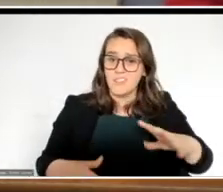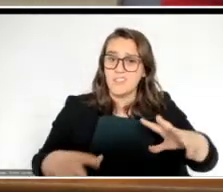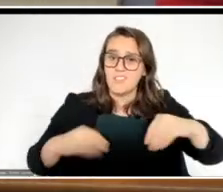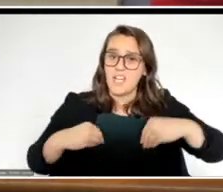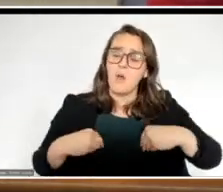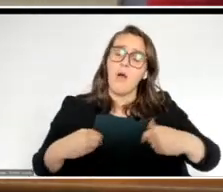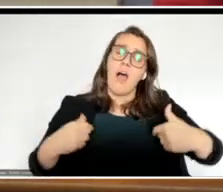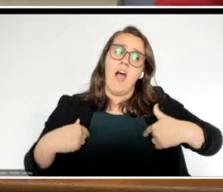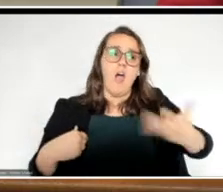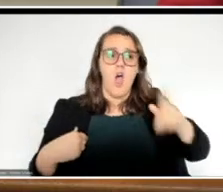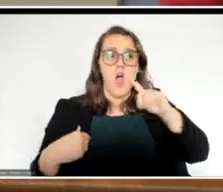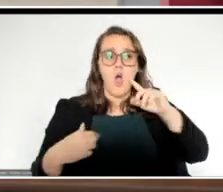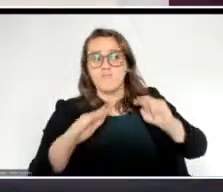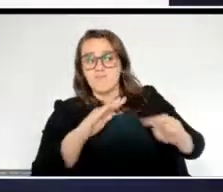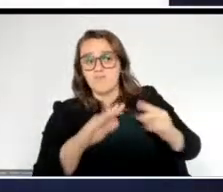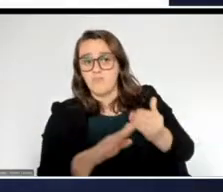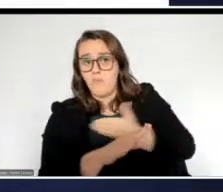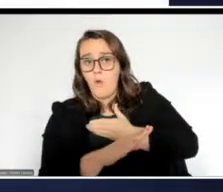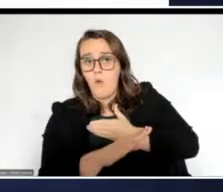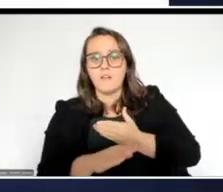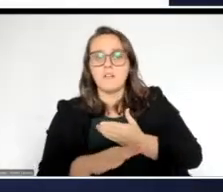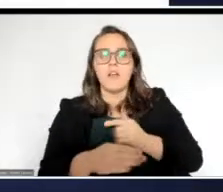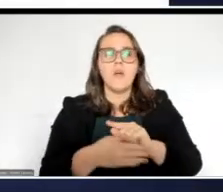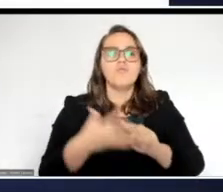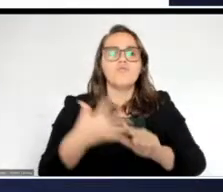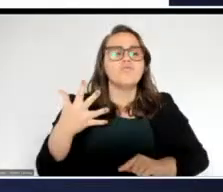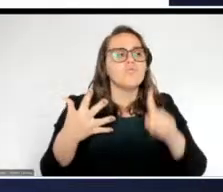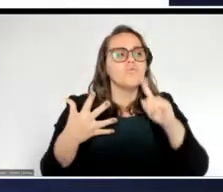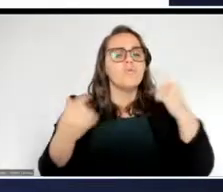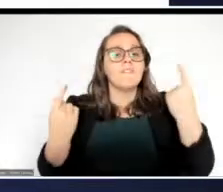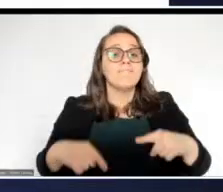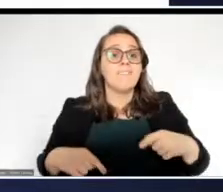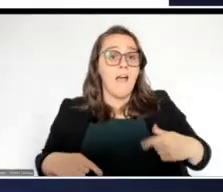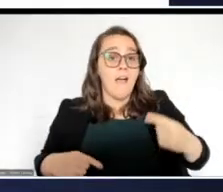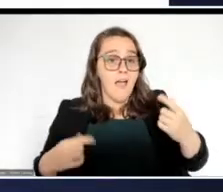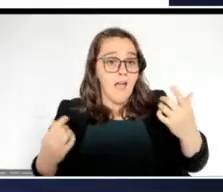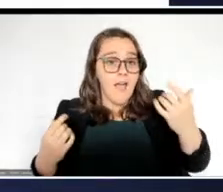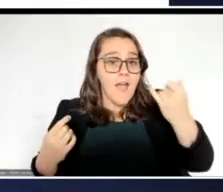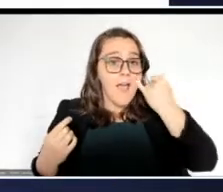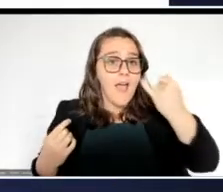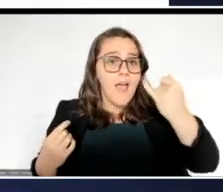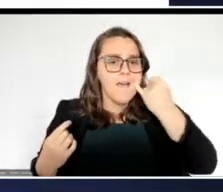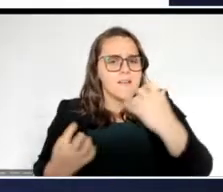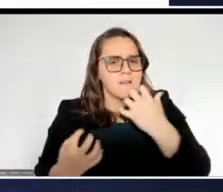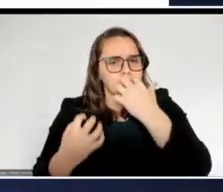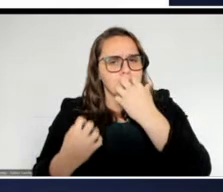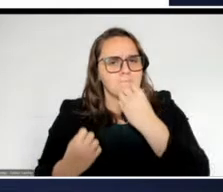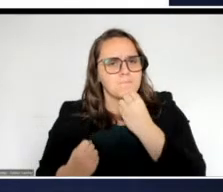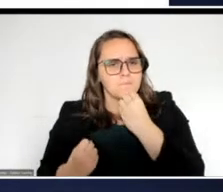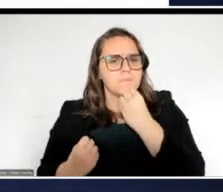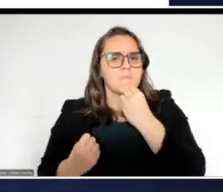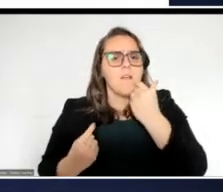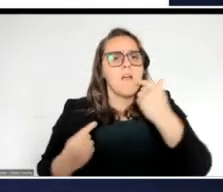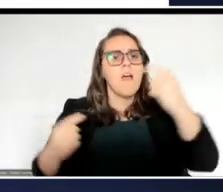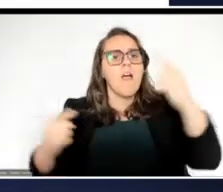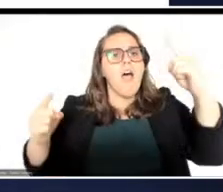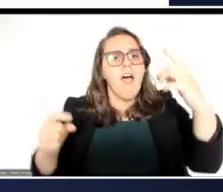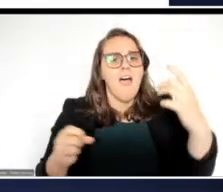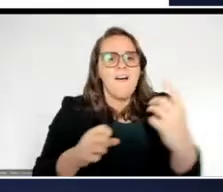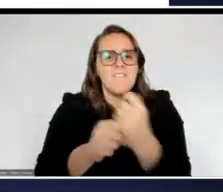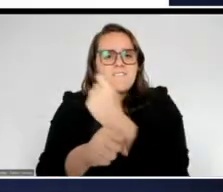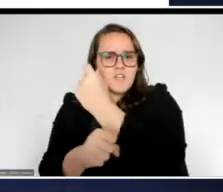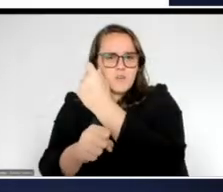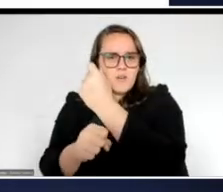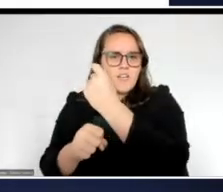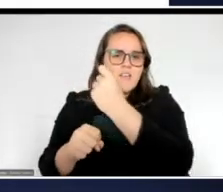are the things and events that happen when a sacred landslide election victory is so unceremoniously, viciously